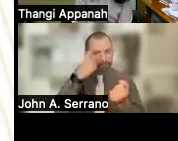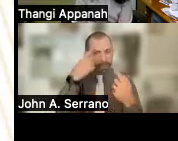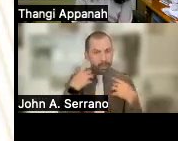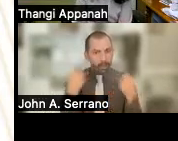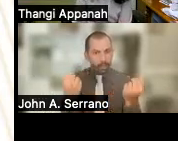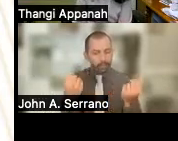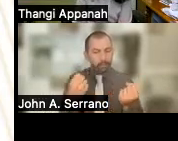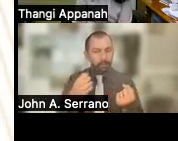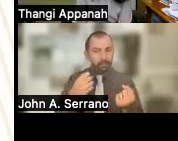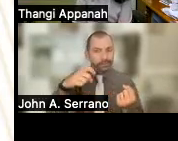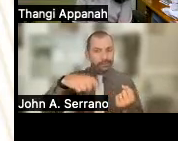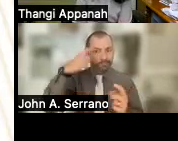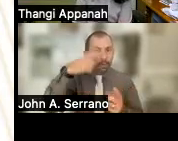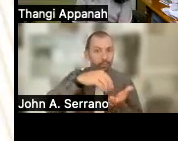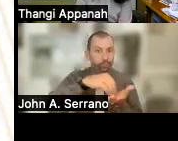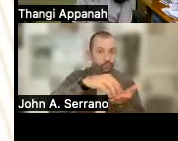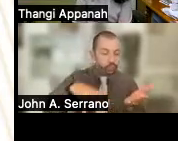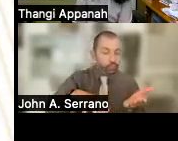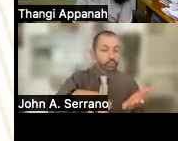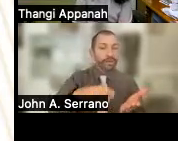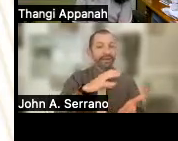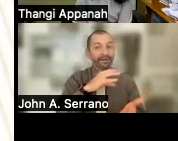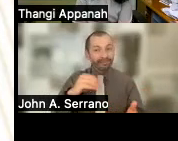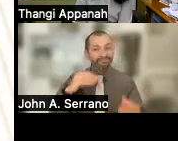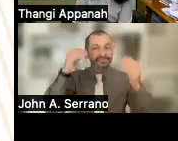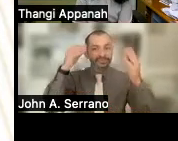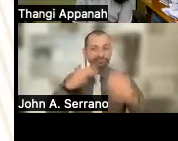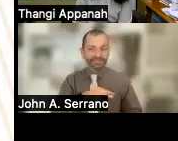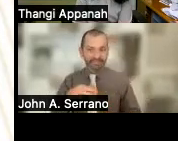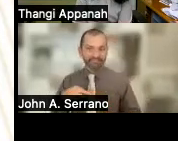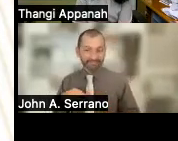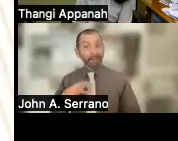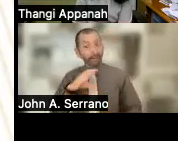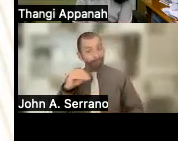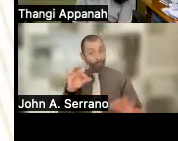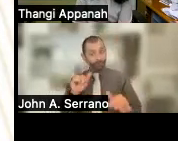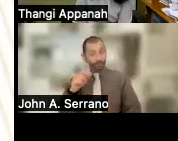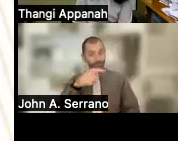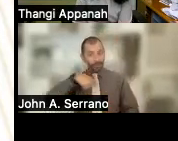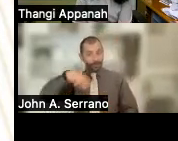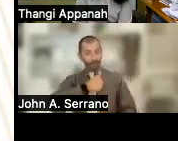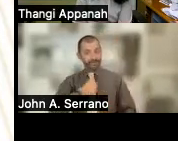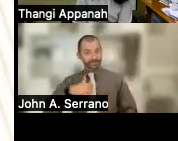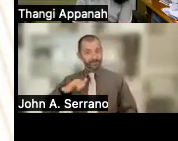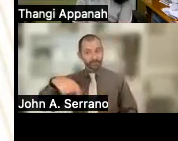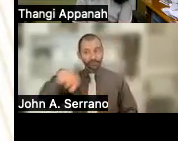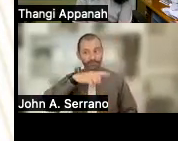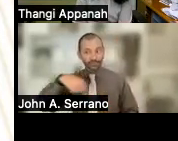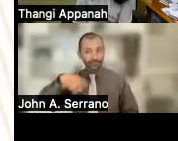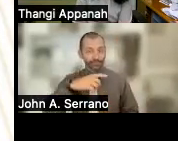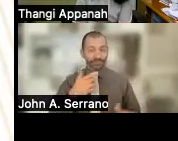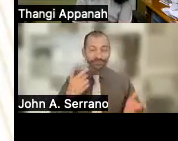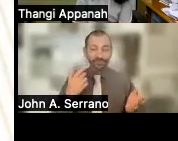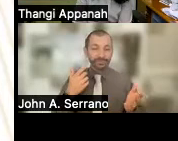really increase since COVID. The needs around mental health for students and for teachers, and for staff needs in